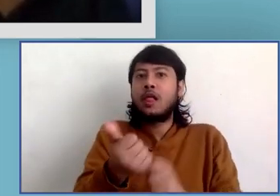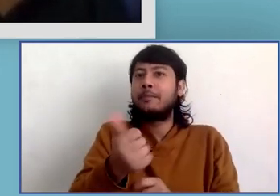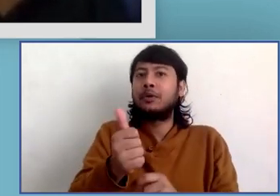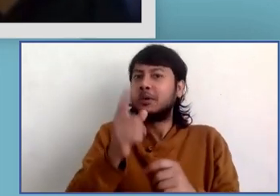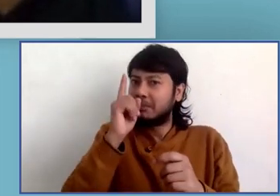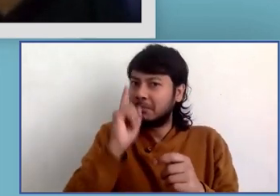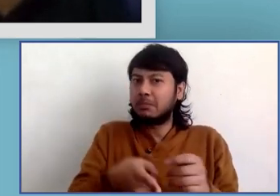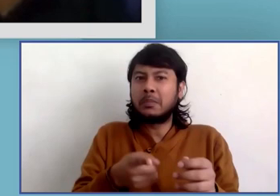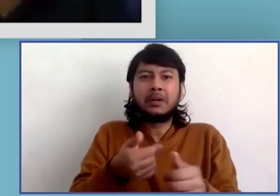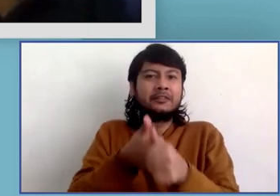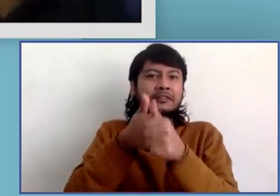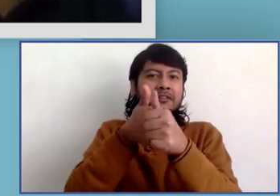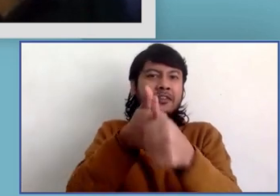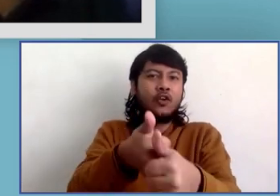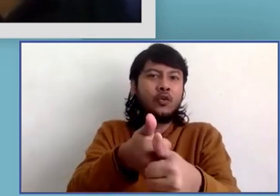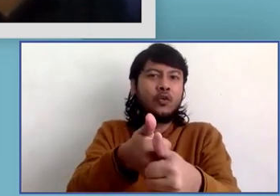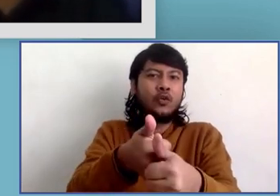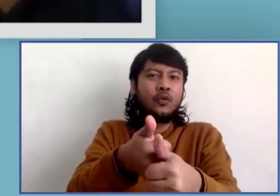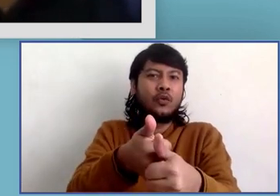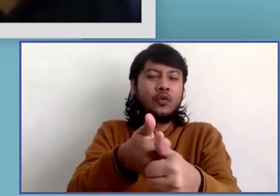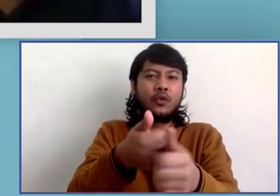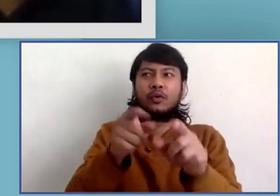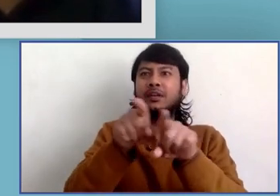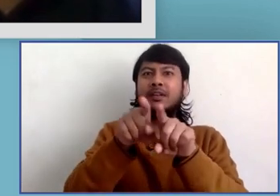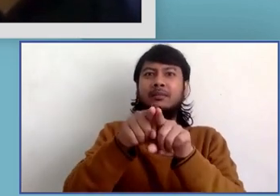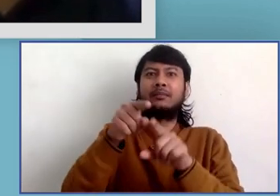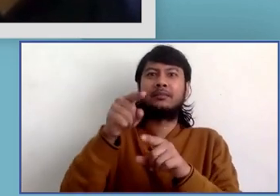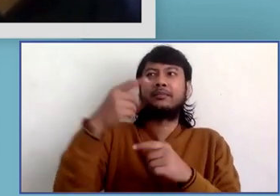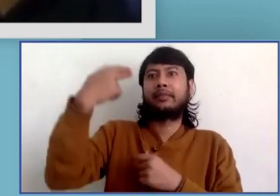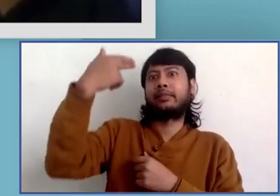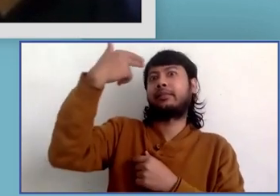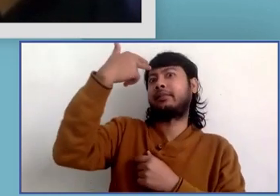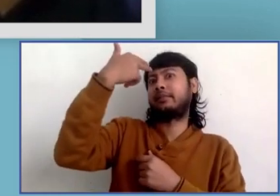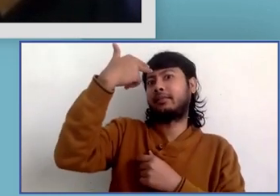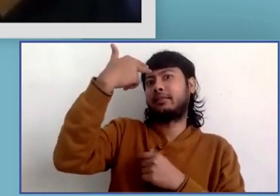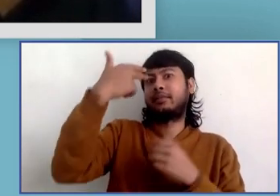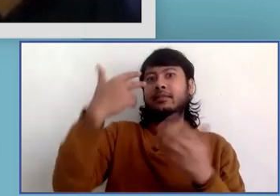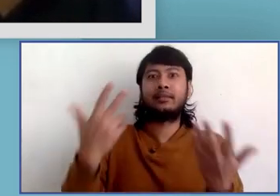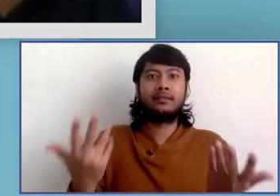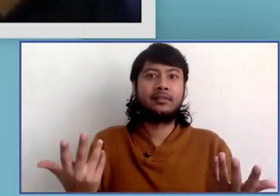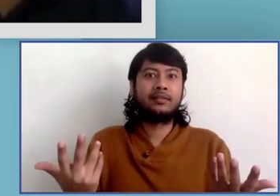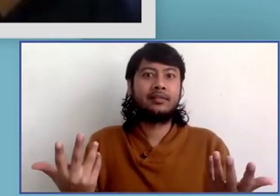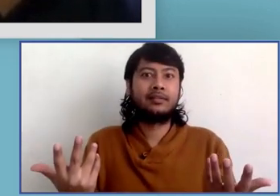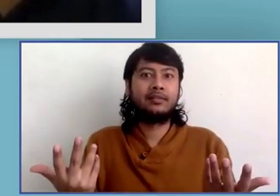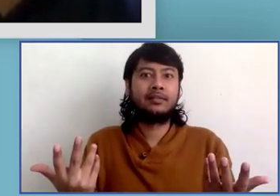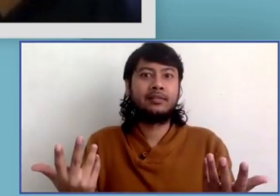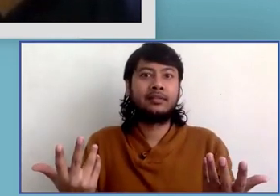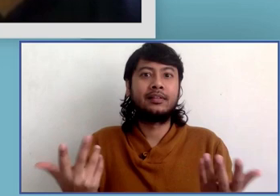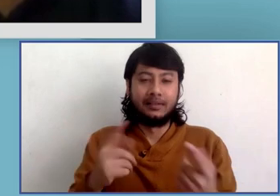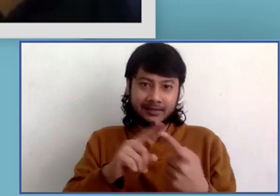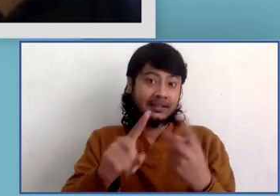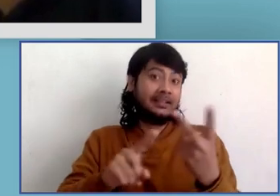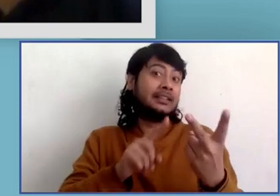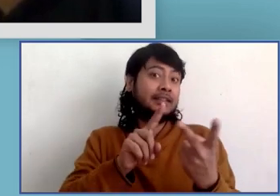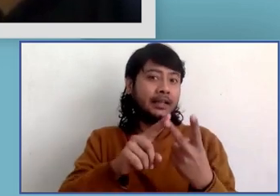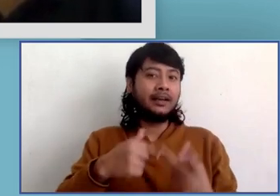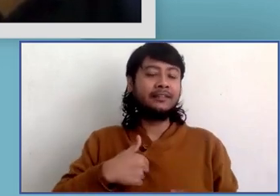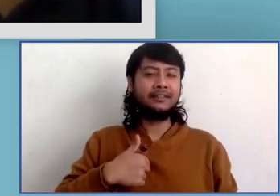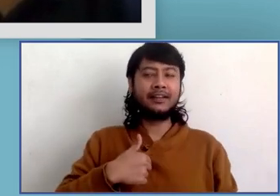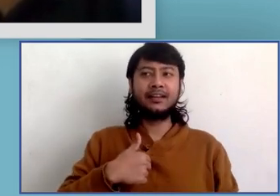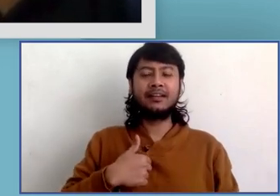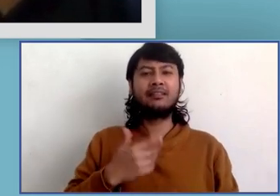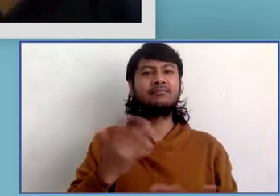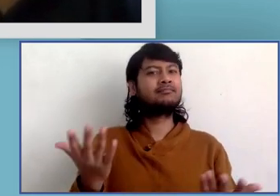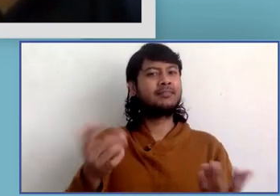adapt, feels almost like a gunpoint. And one of the things I've come to appreciate is that this is the long